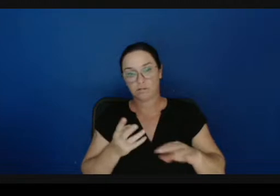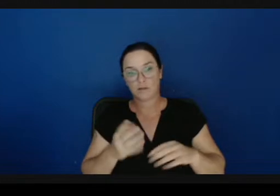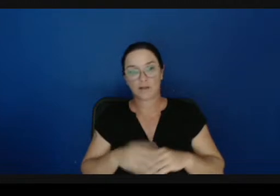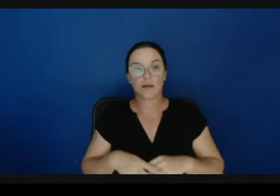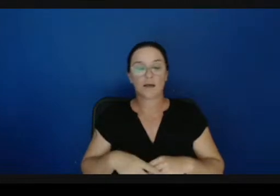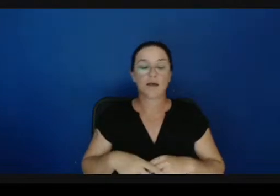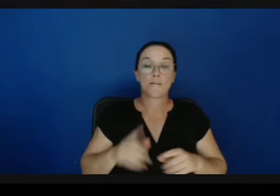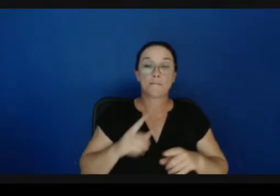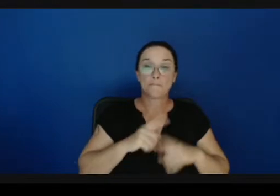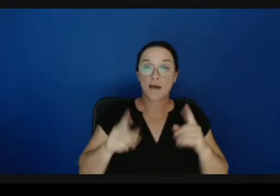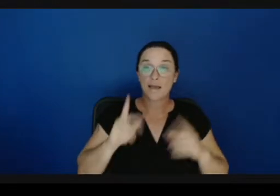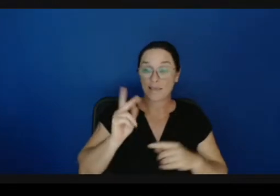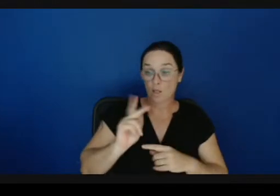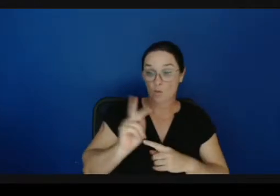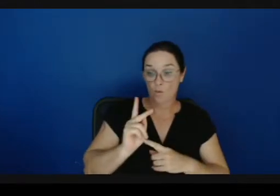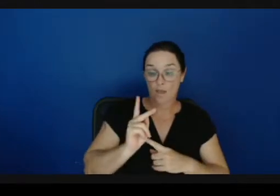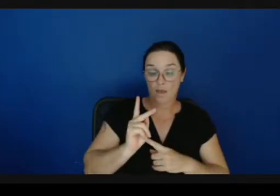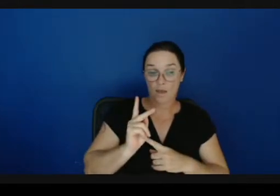say,